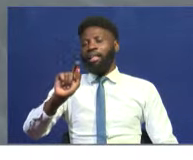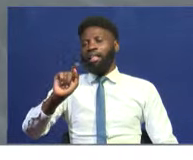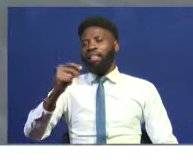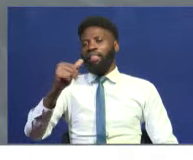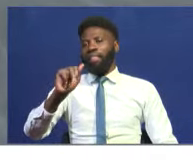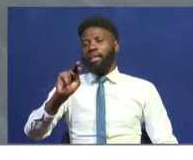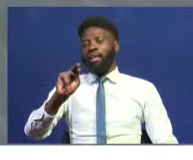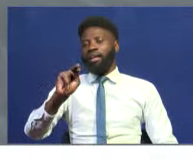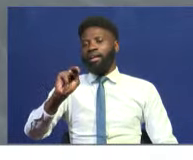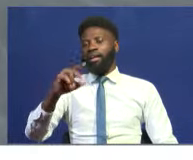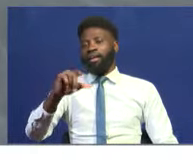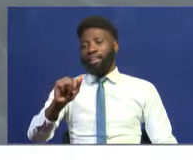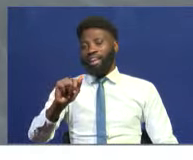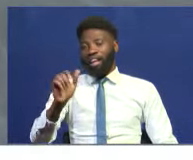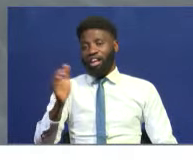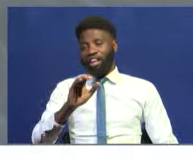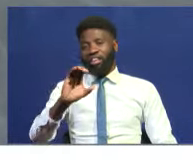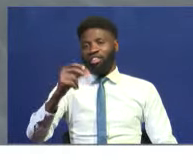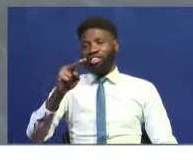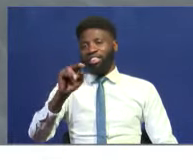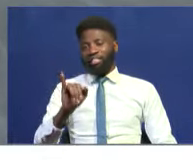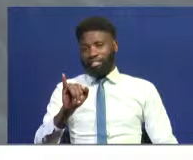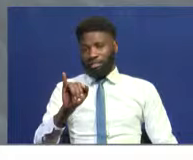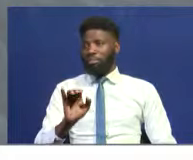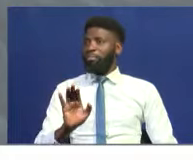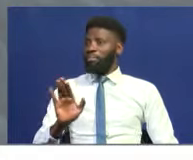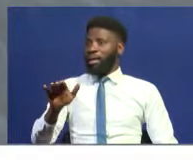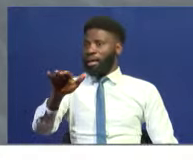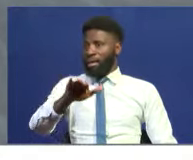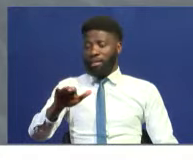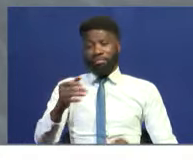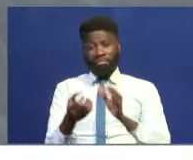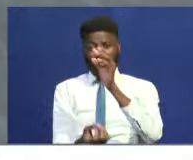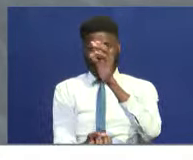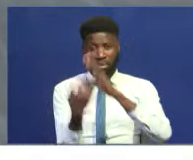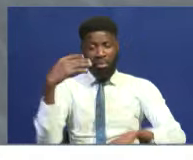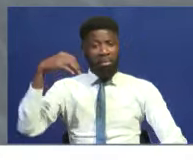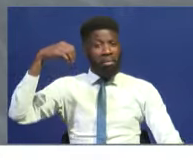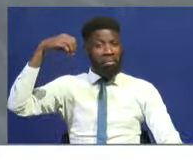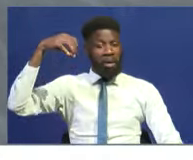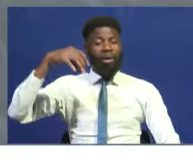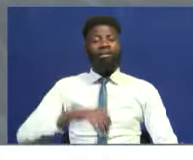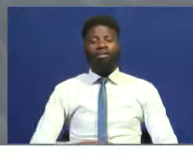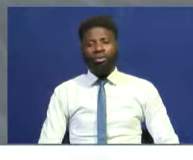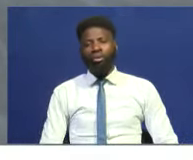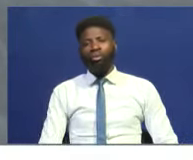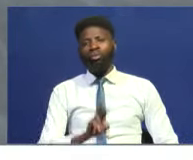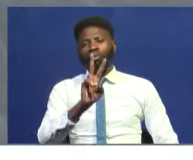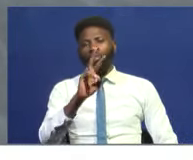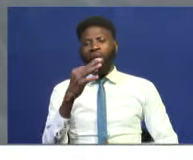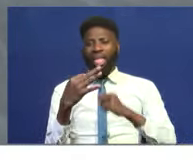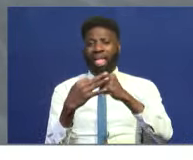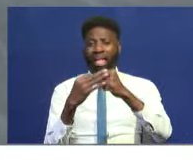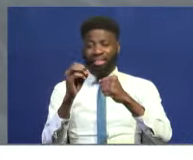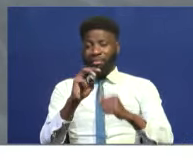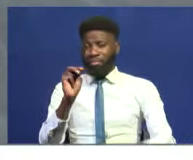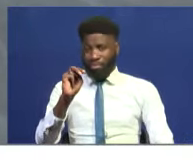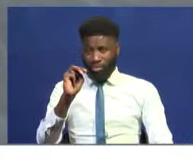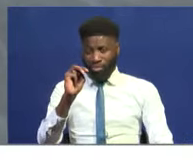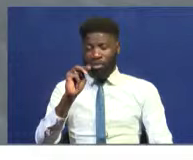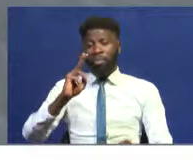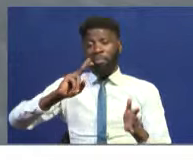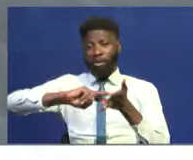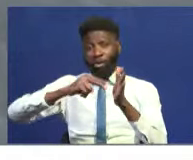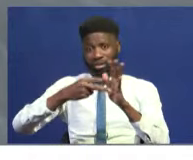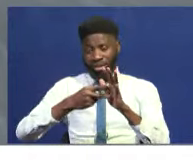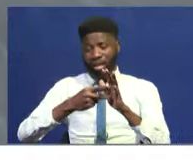the Kathangachini Power Supply Works, the 218 million shilling project being undertaken by the Rural Electrification